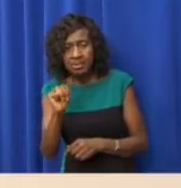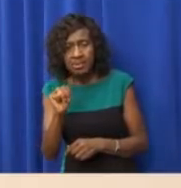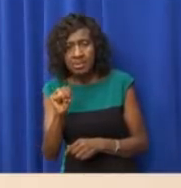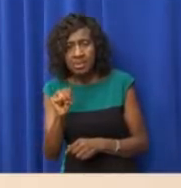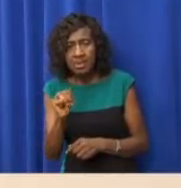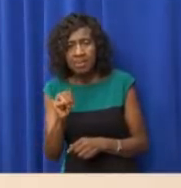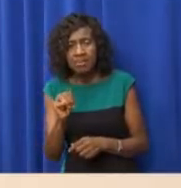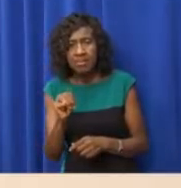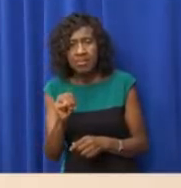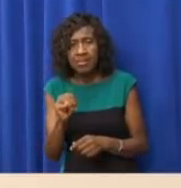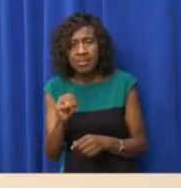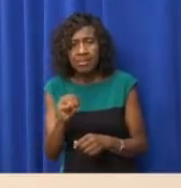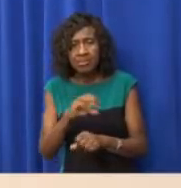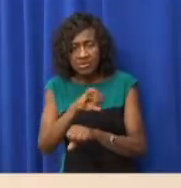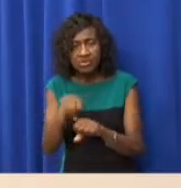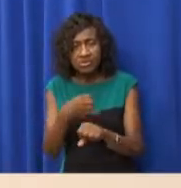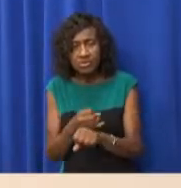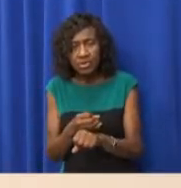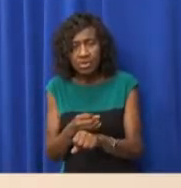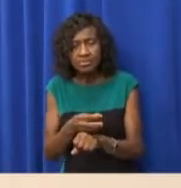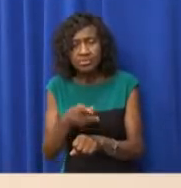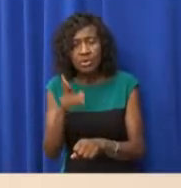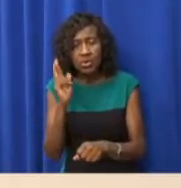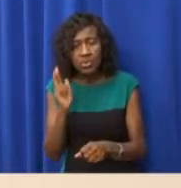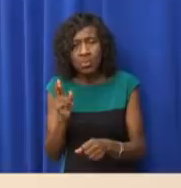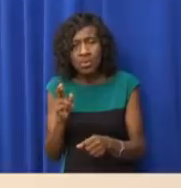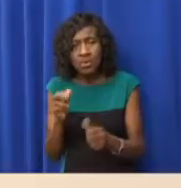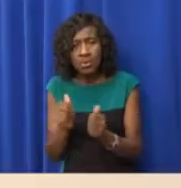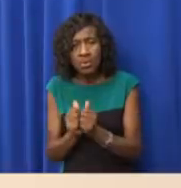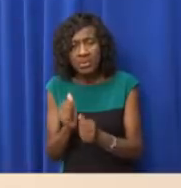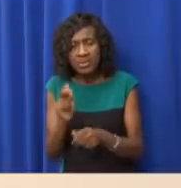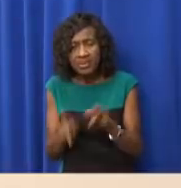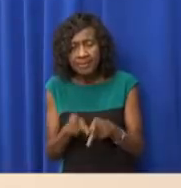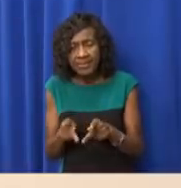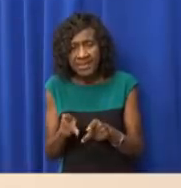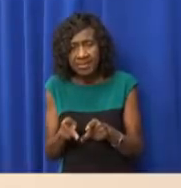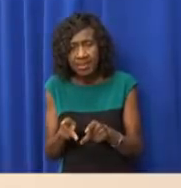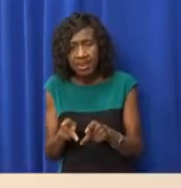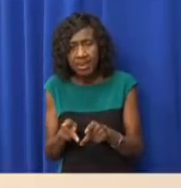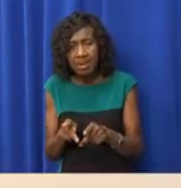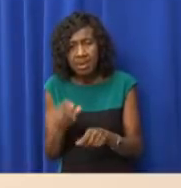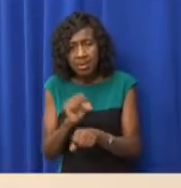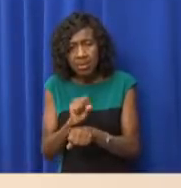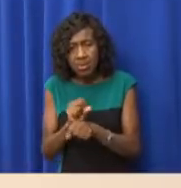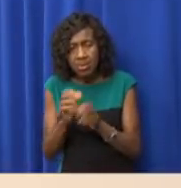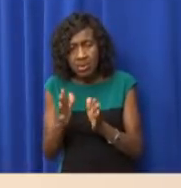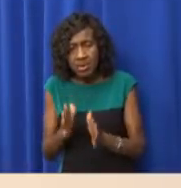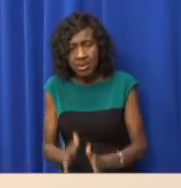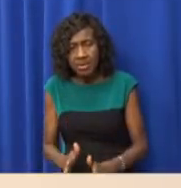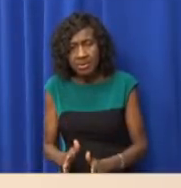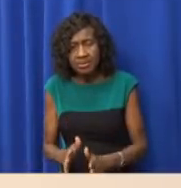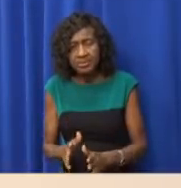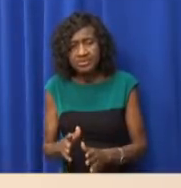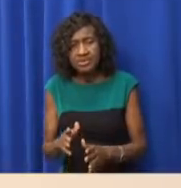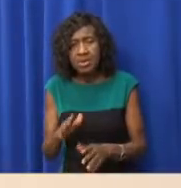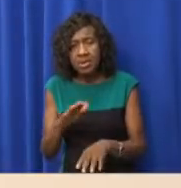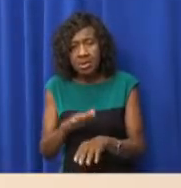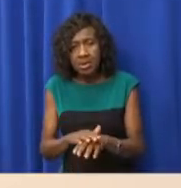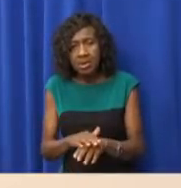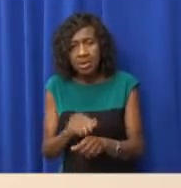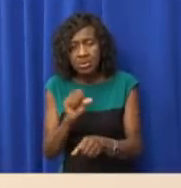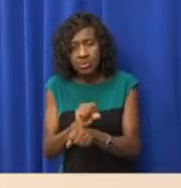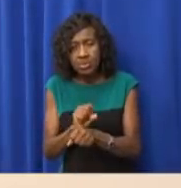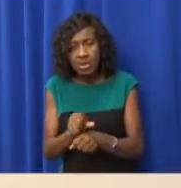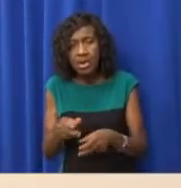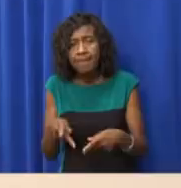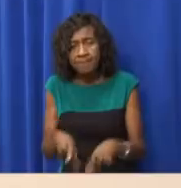permits. The vast majority of businesses are owned by Caymanians, but the vast majority of people employed in the tourism sector for